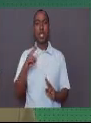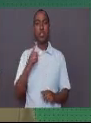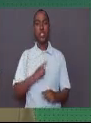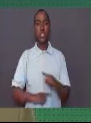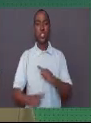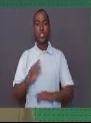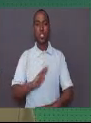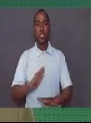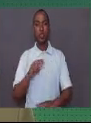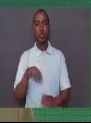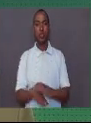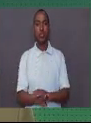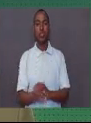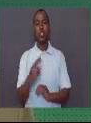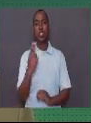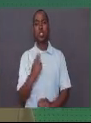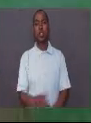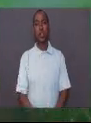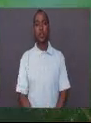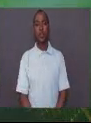genetic engineering increase.